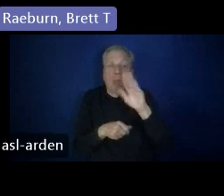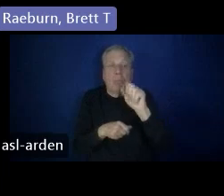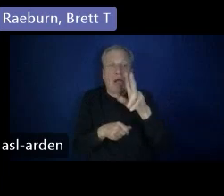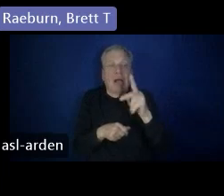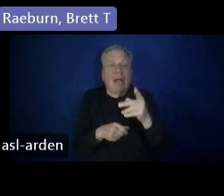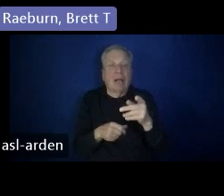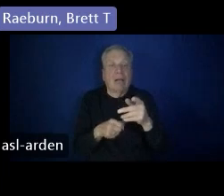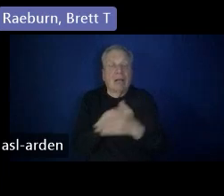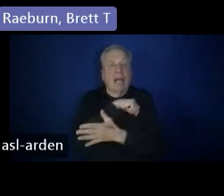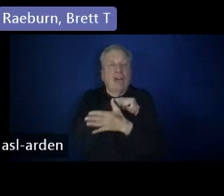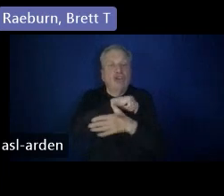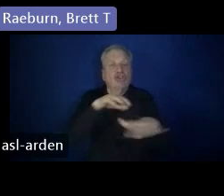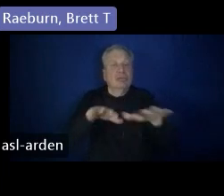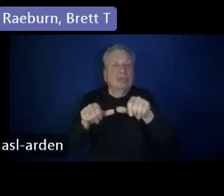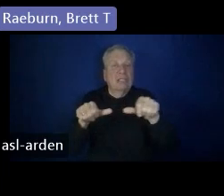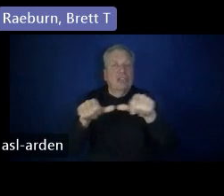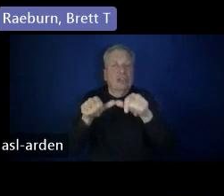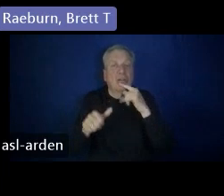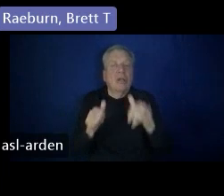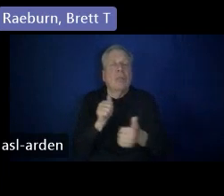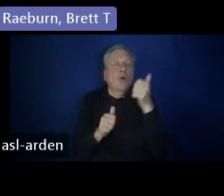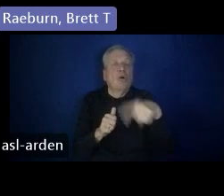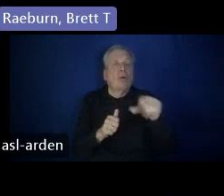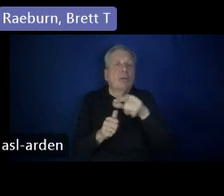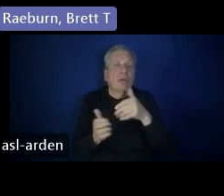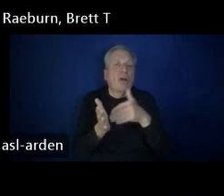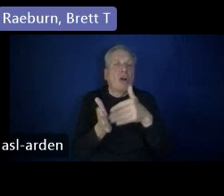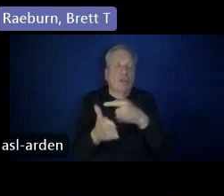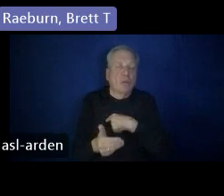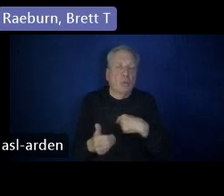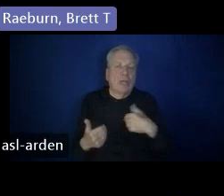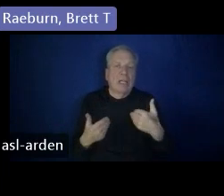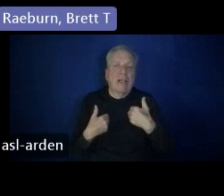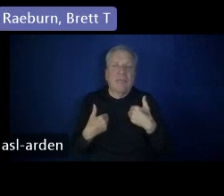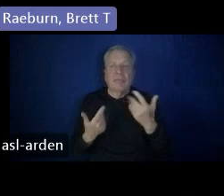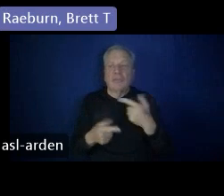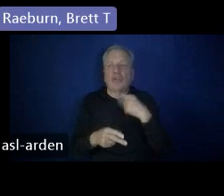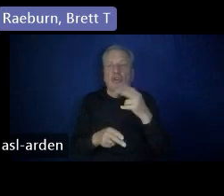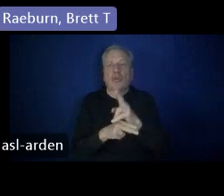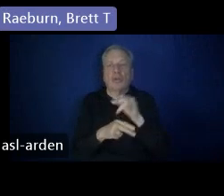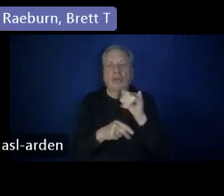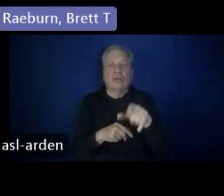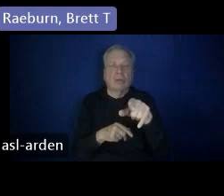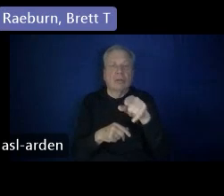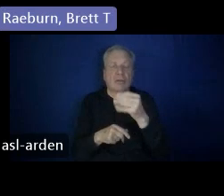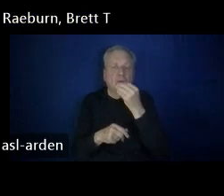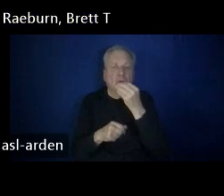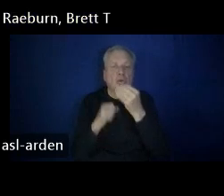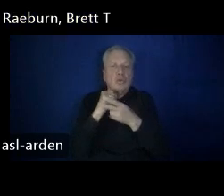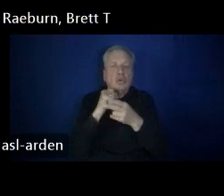this park at all. Most of the conflicts we have are usually with front country food